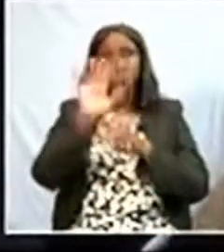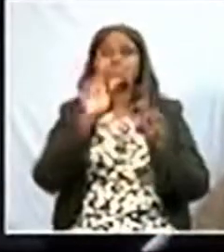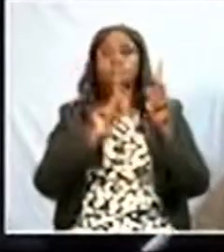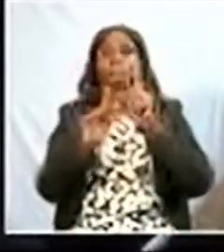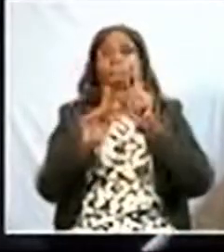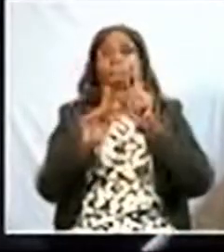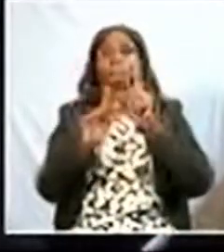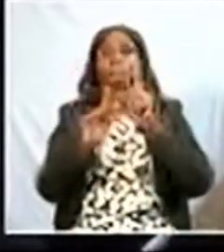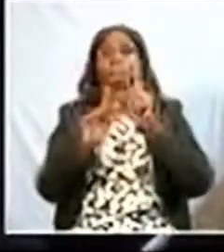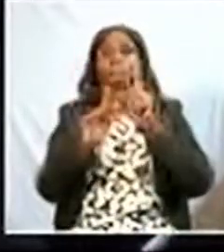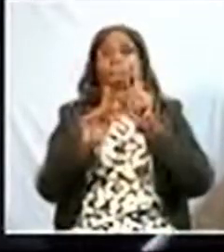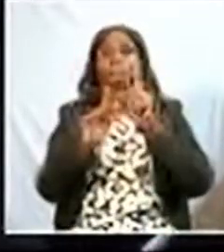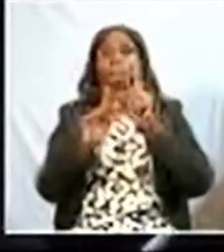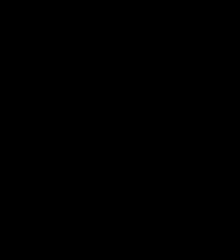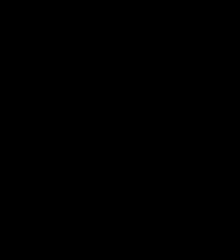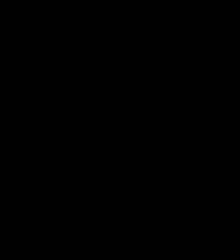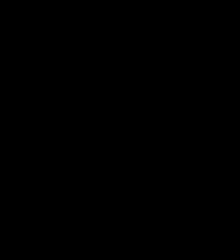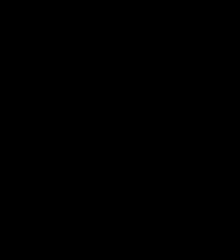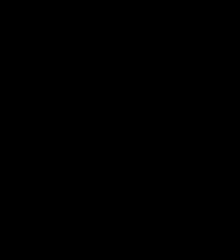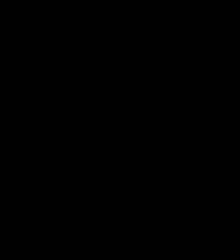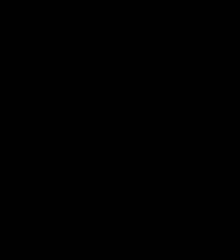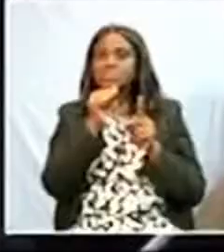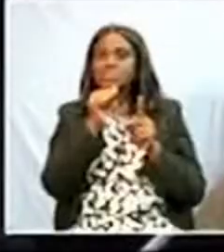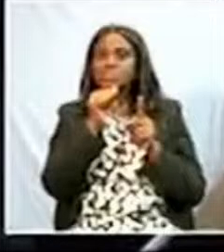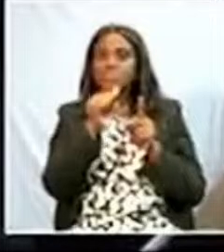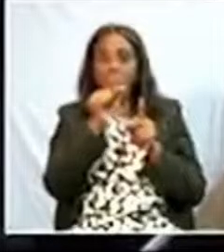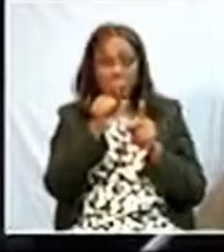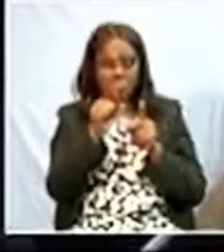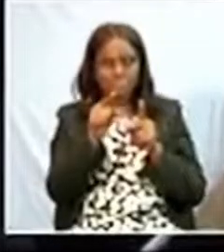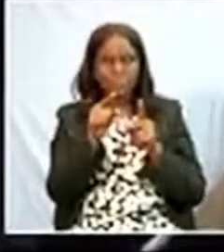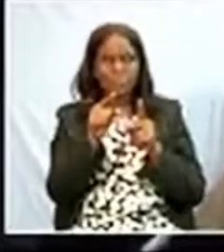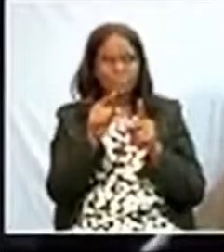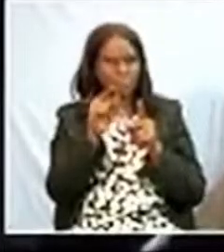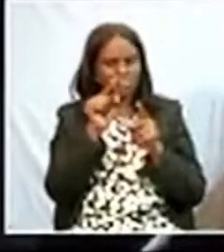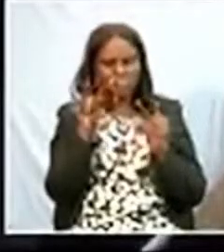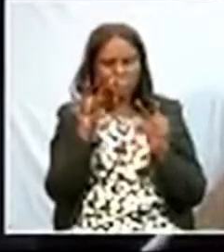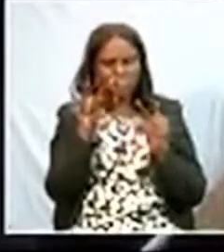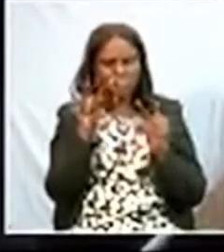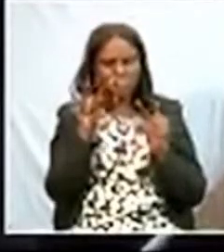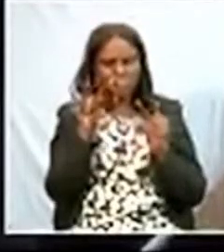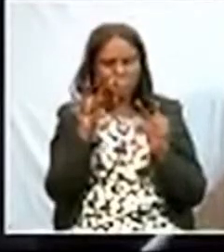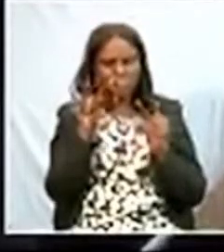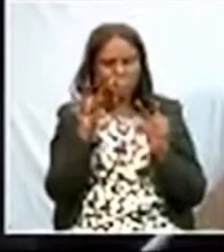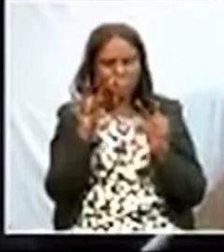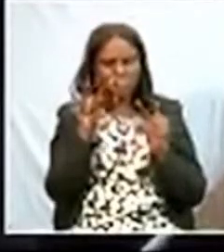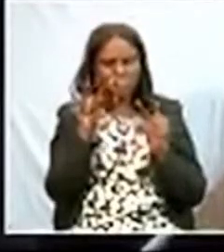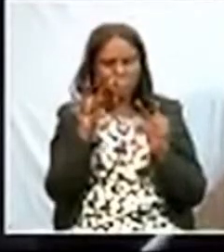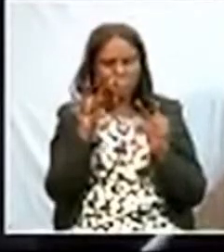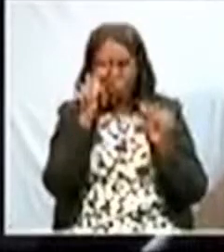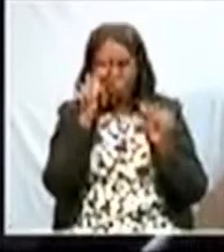clients. Why don't they? I mean, is due